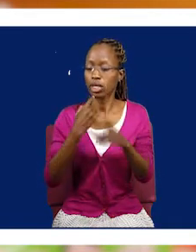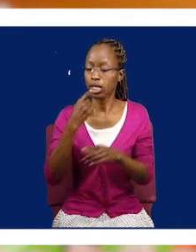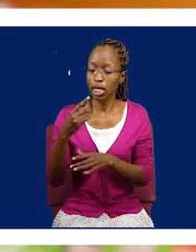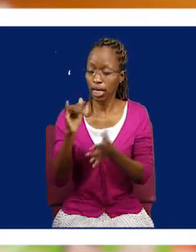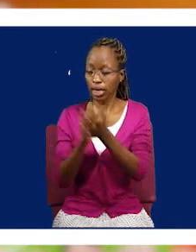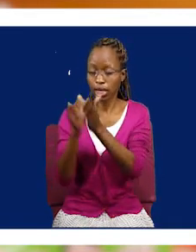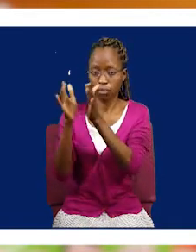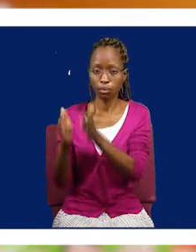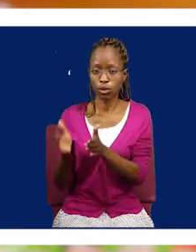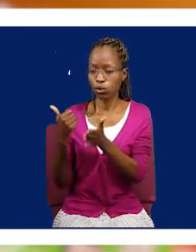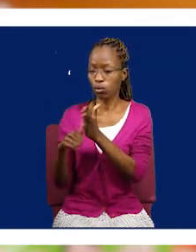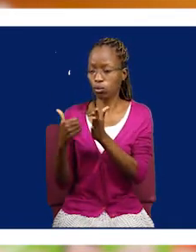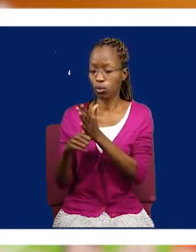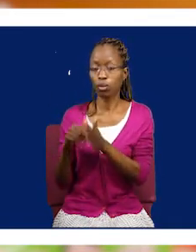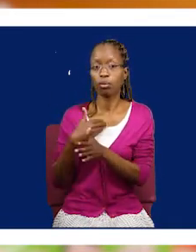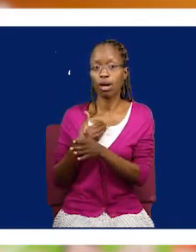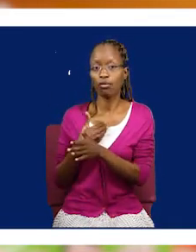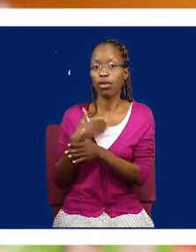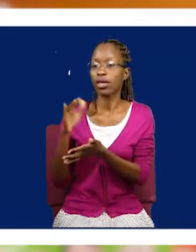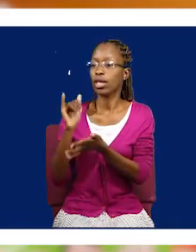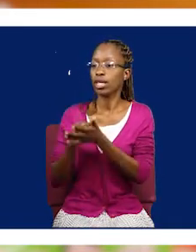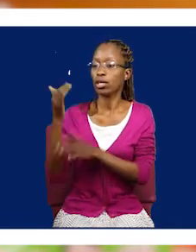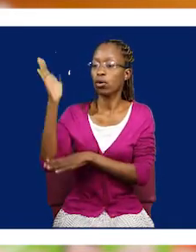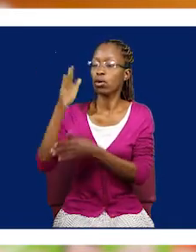person that God